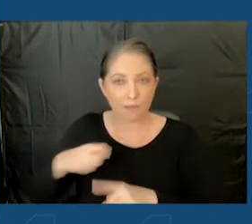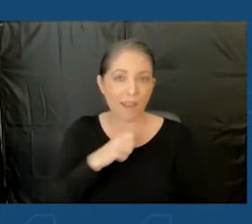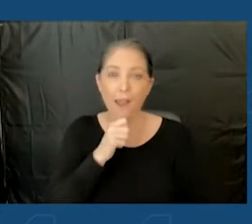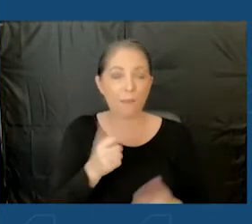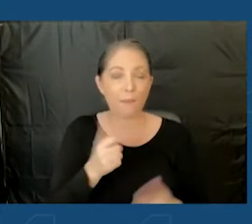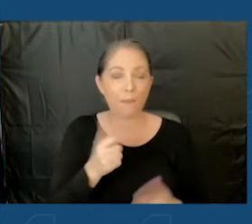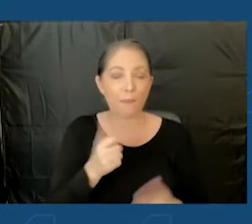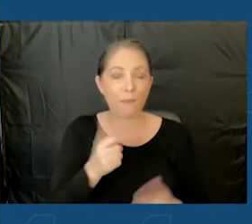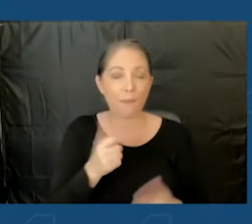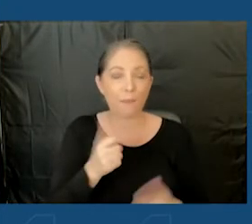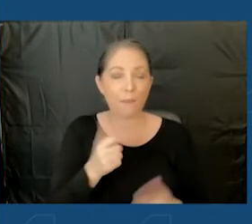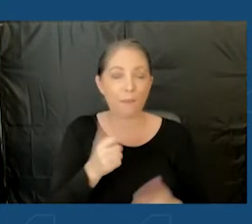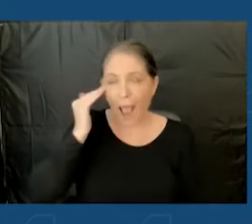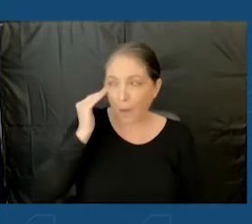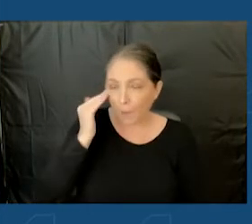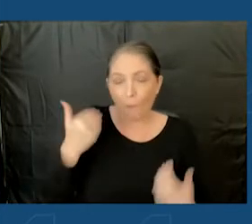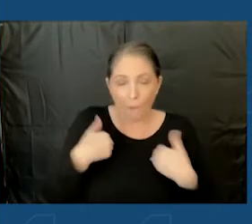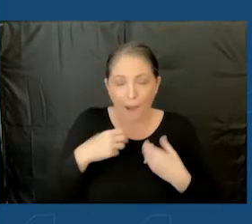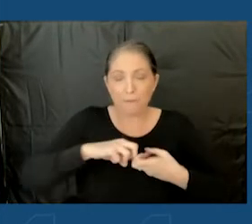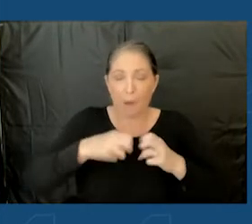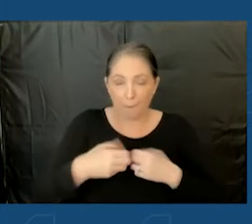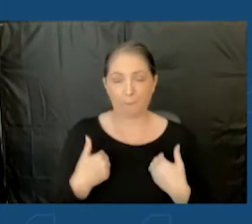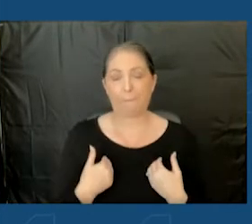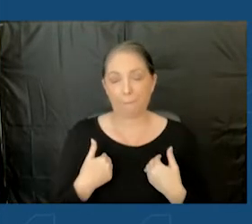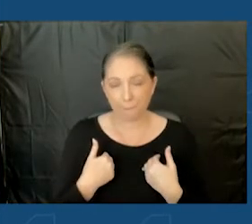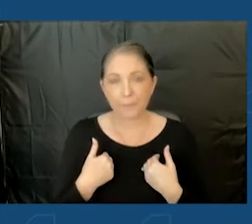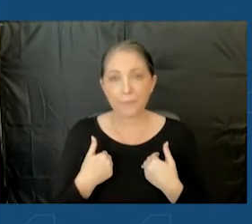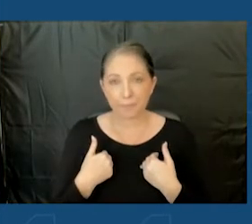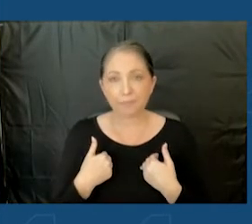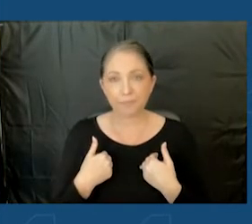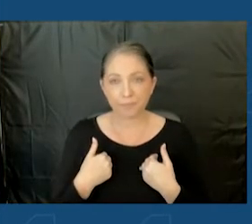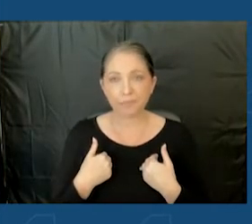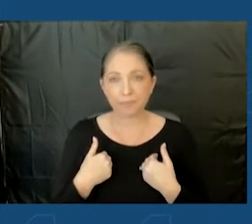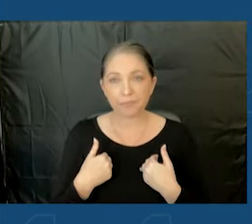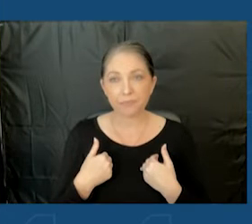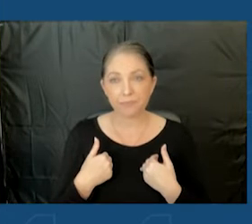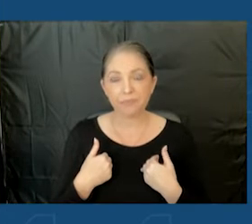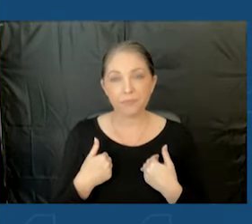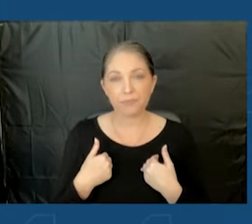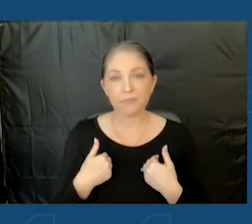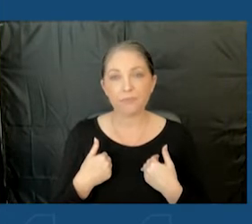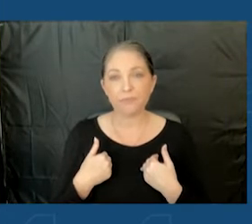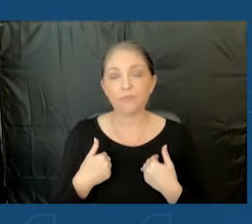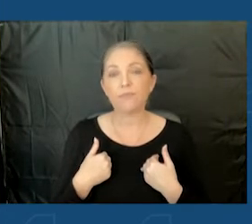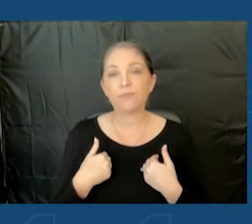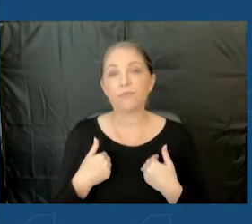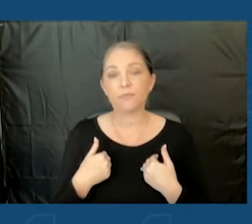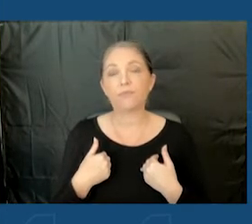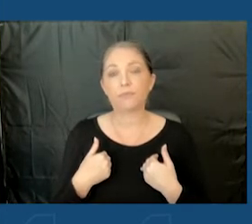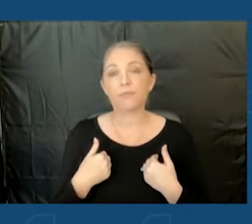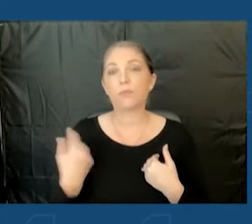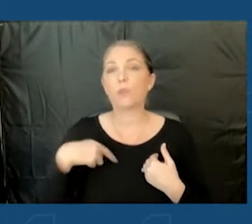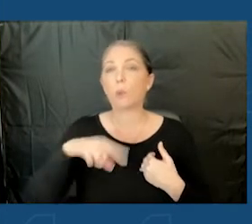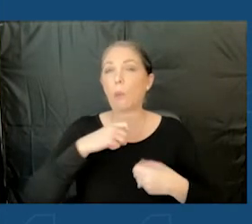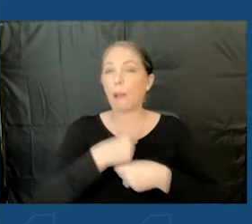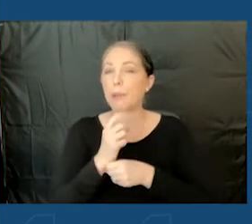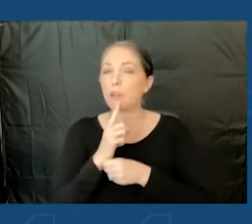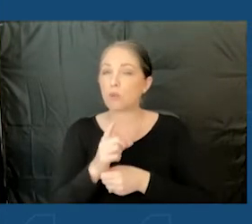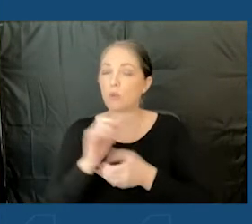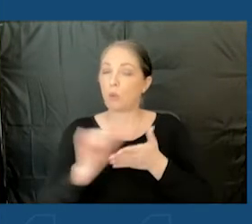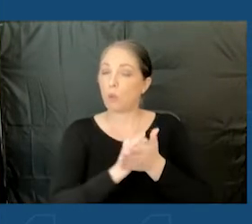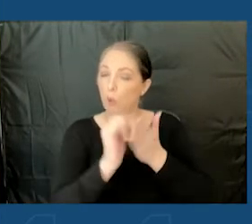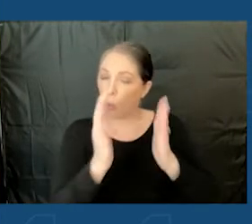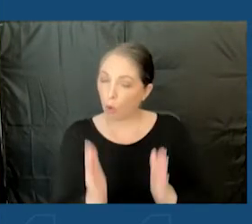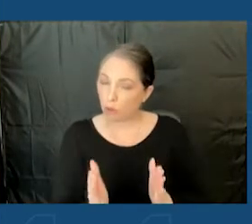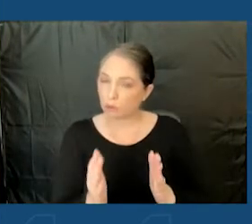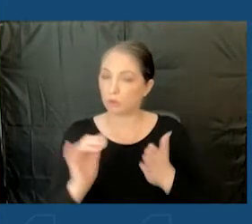to tell me we've got a real problem. And so we're making sure that New Yorkers, New York families,